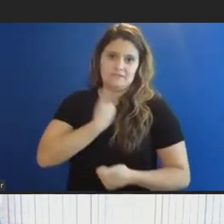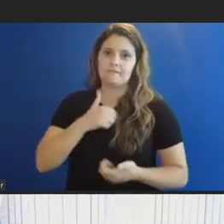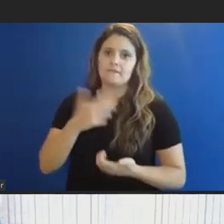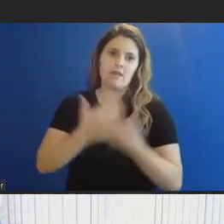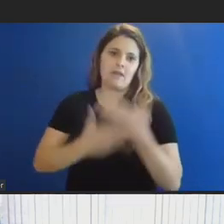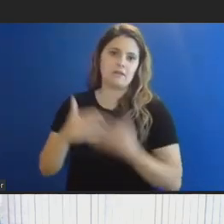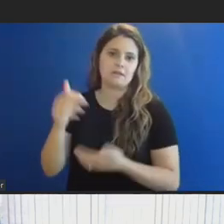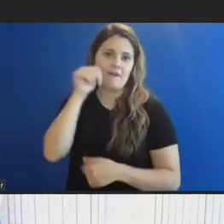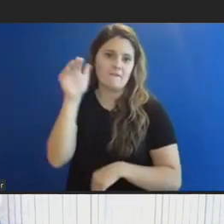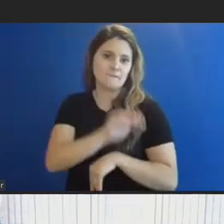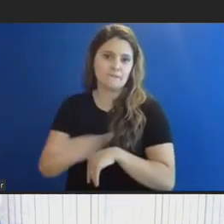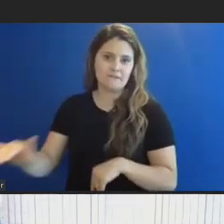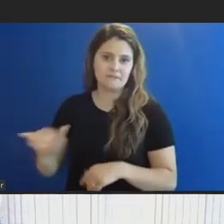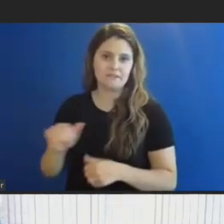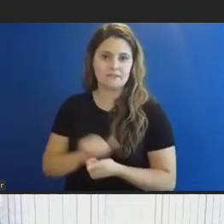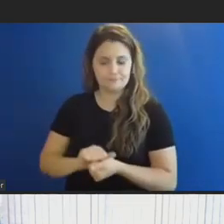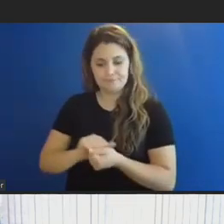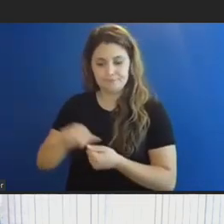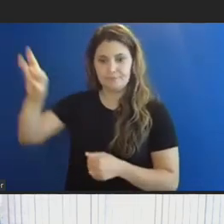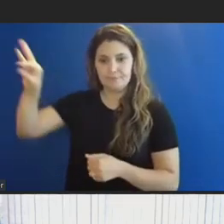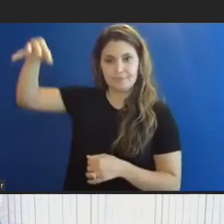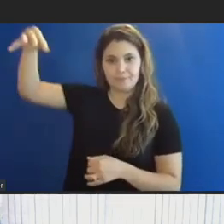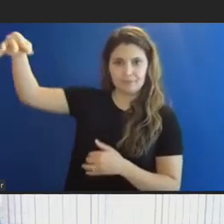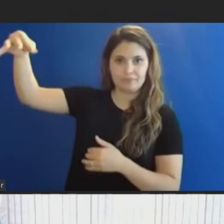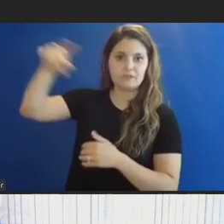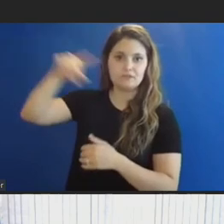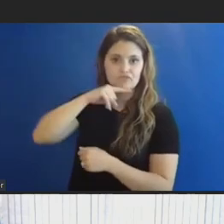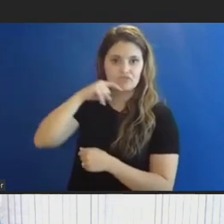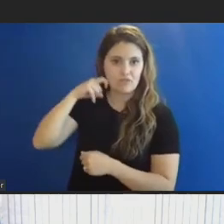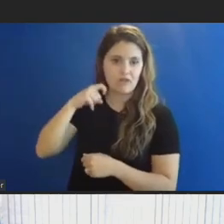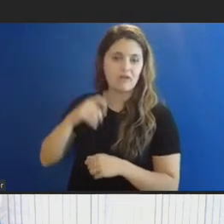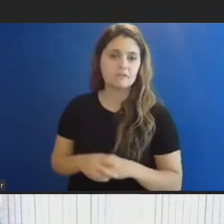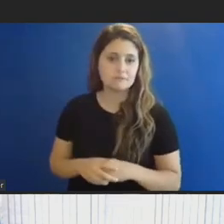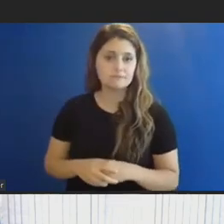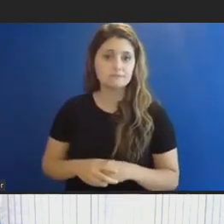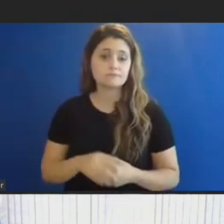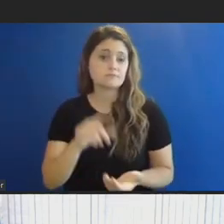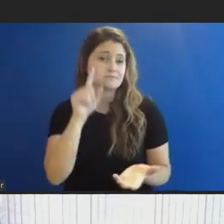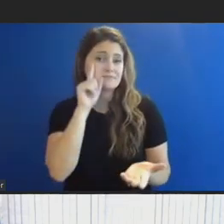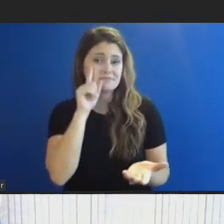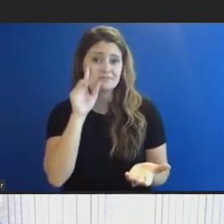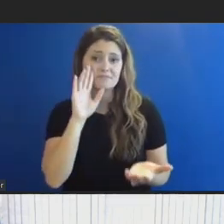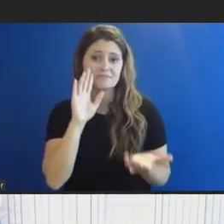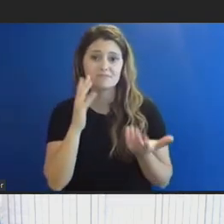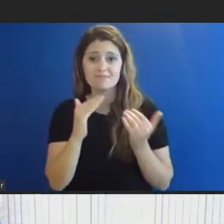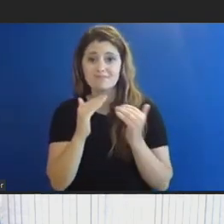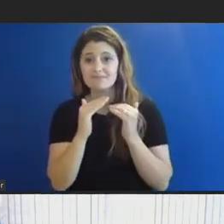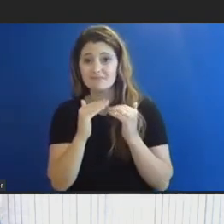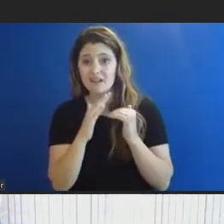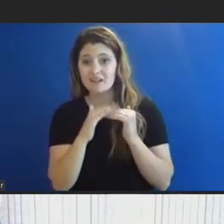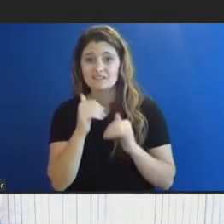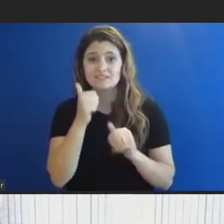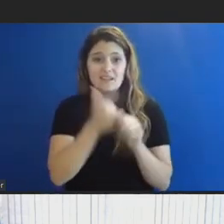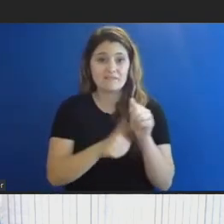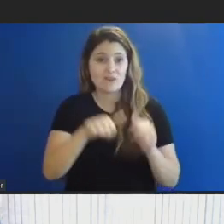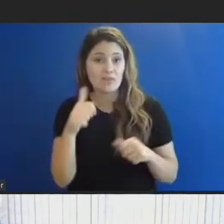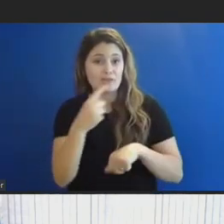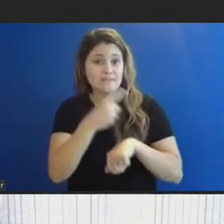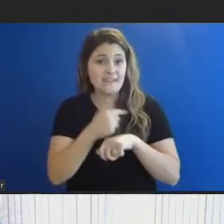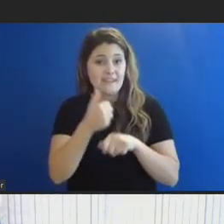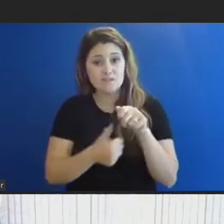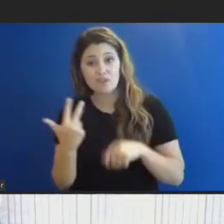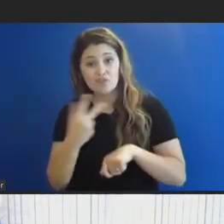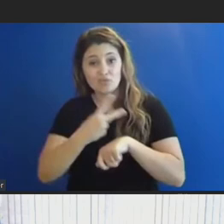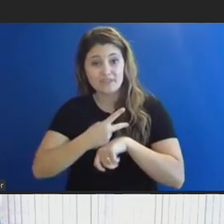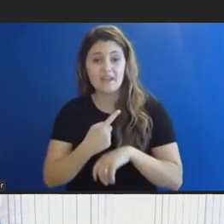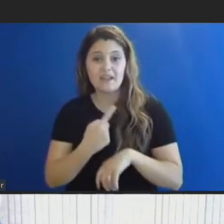every evening and hanging it up to dry. So I think at least every other day, every 3 days, but